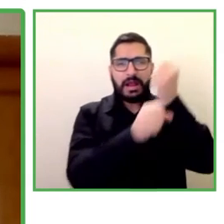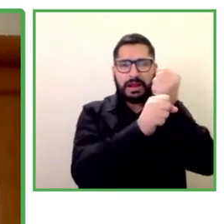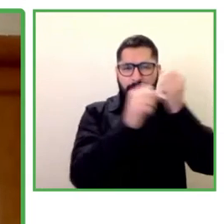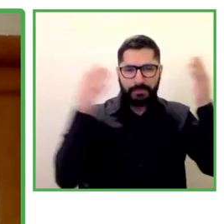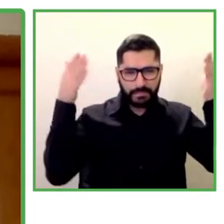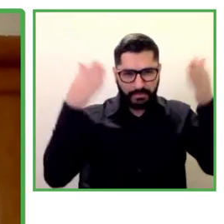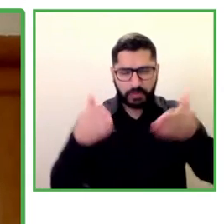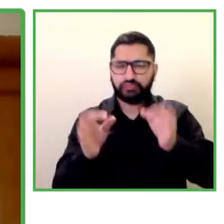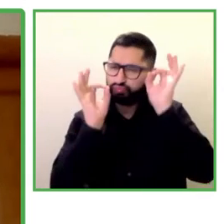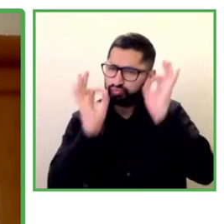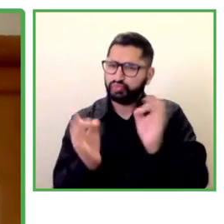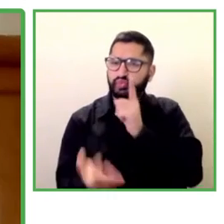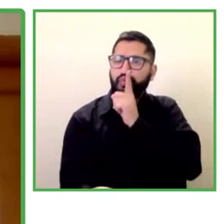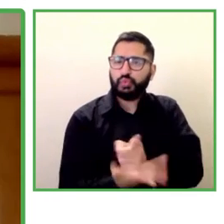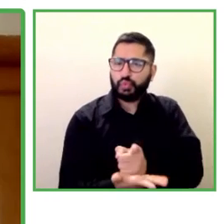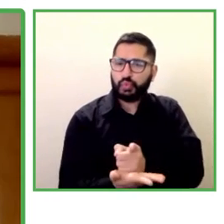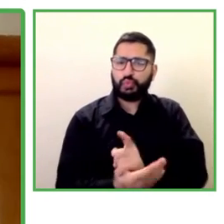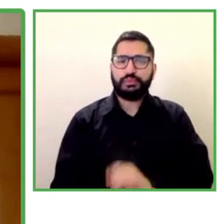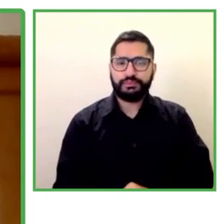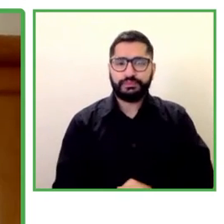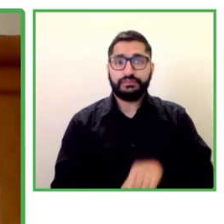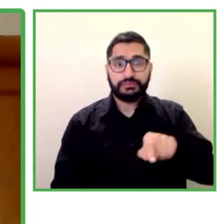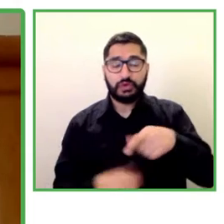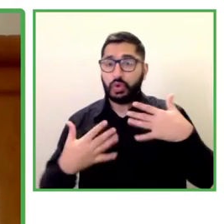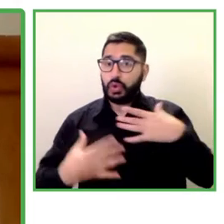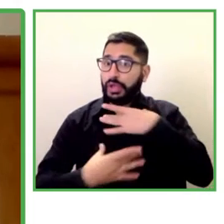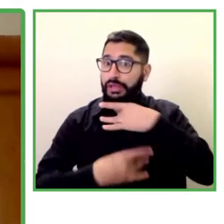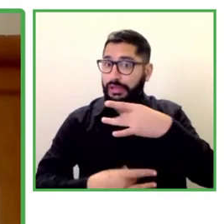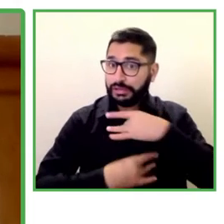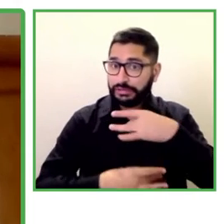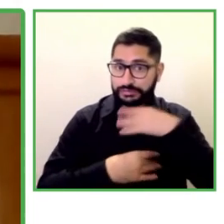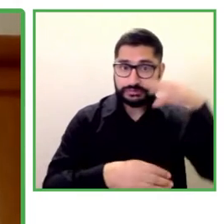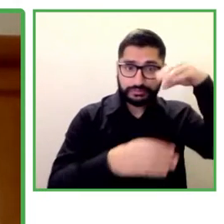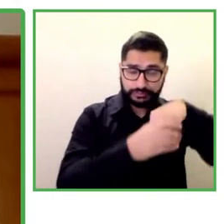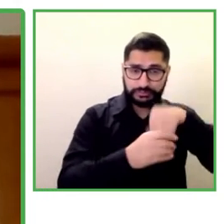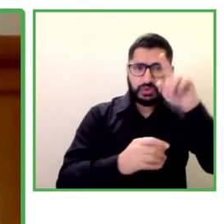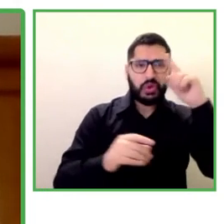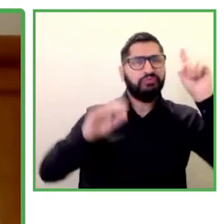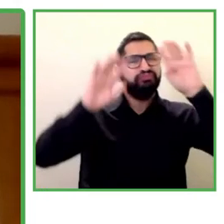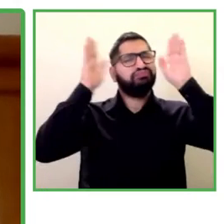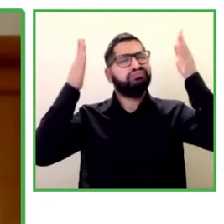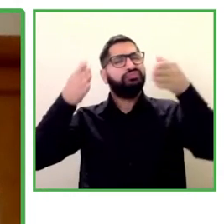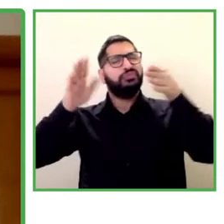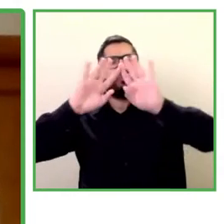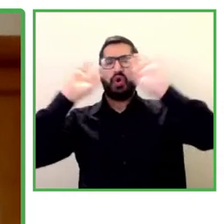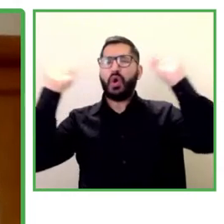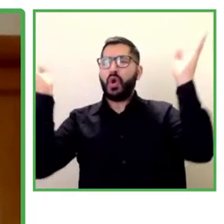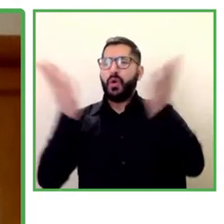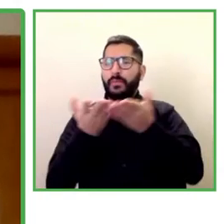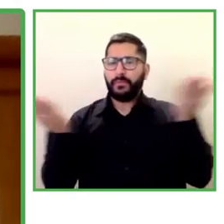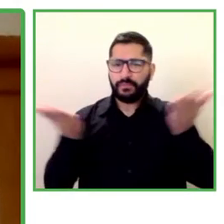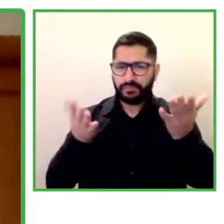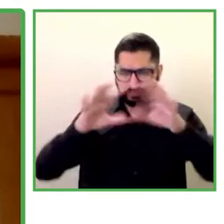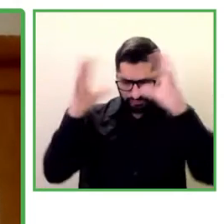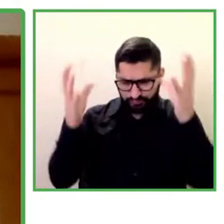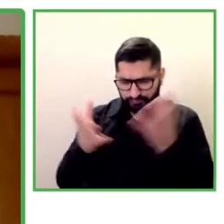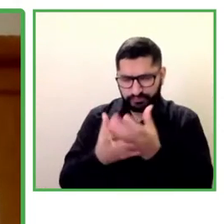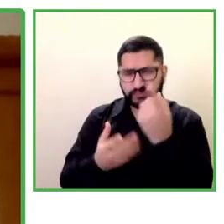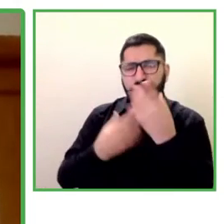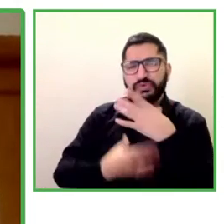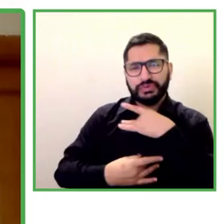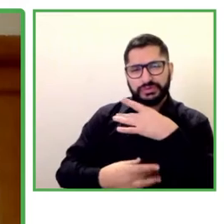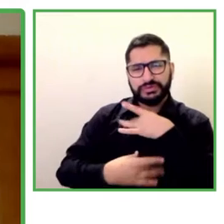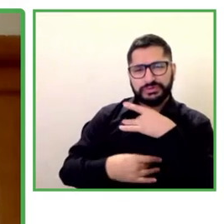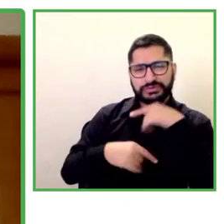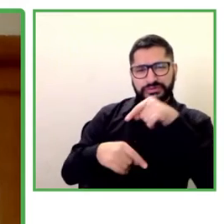and more interest from the companies in the region and in general in the global aspect, globally, there is a growing interest